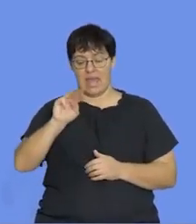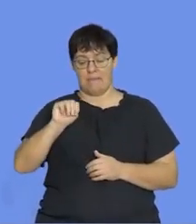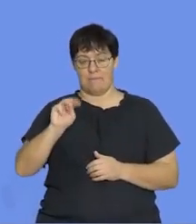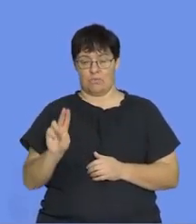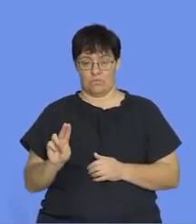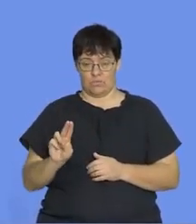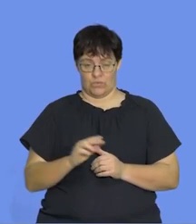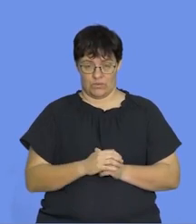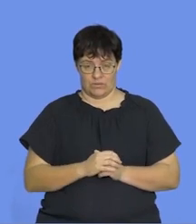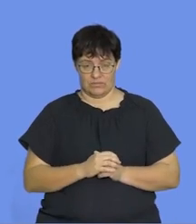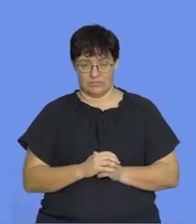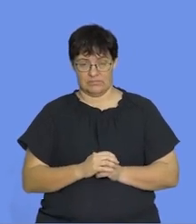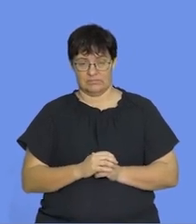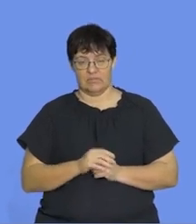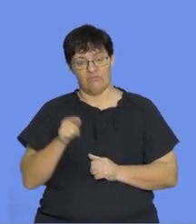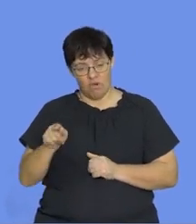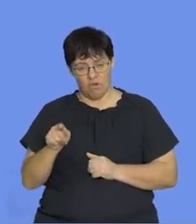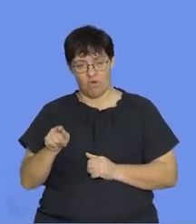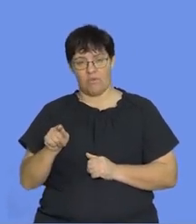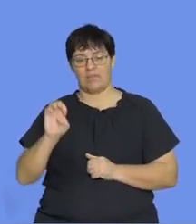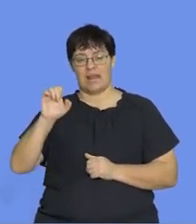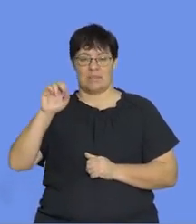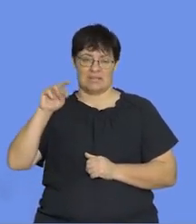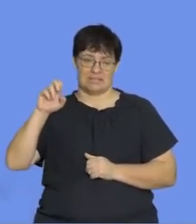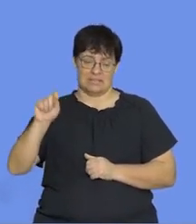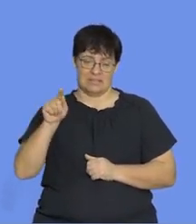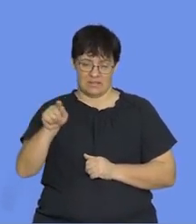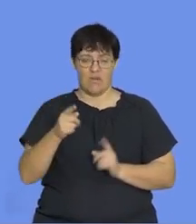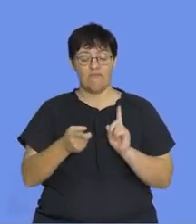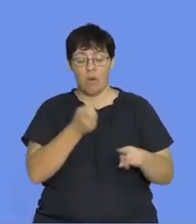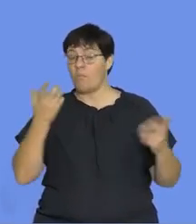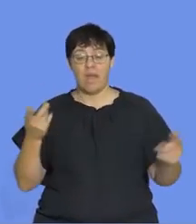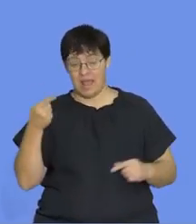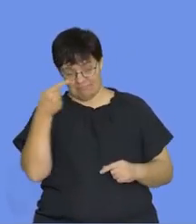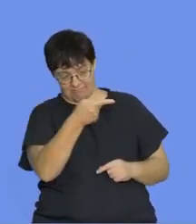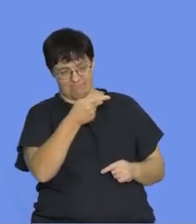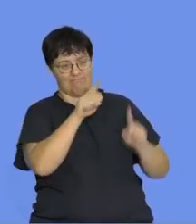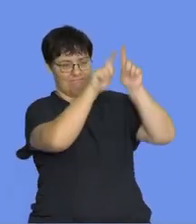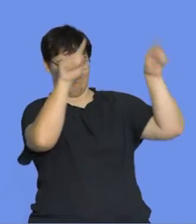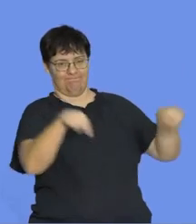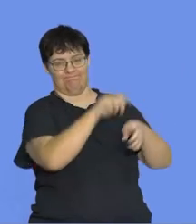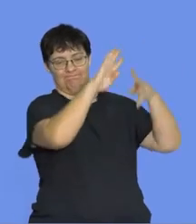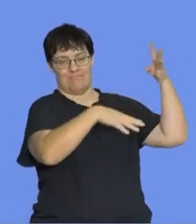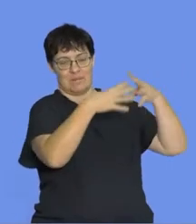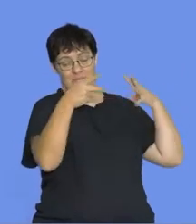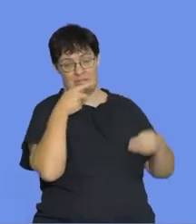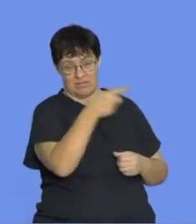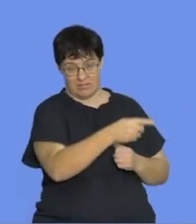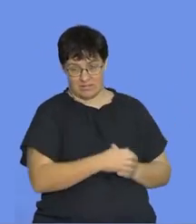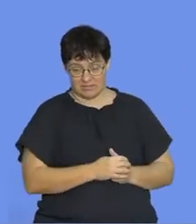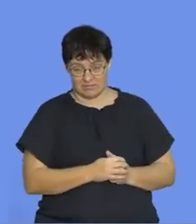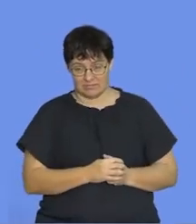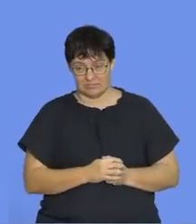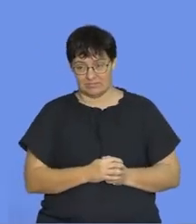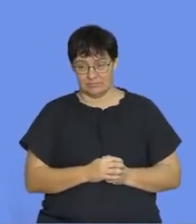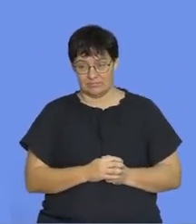units of an element. So we would get these from the periodic table of elements, which is actually that value there